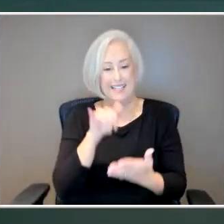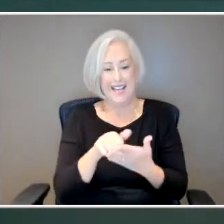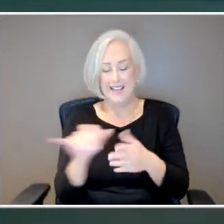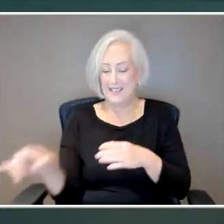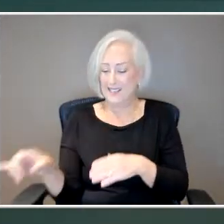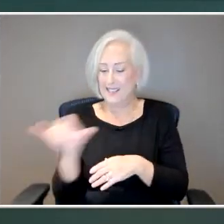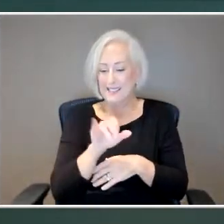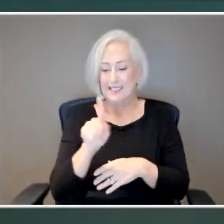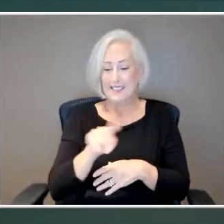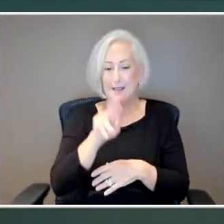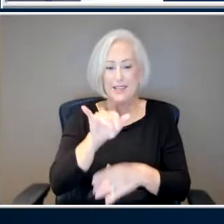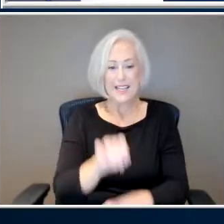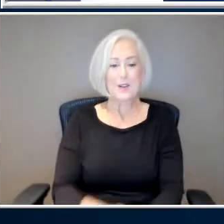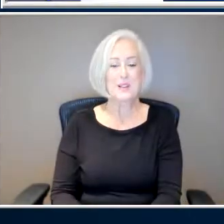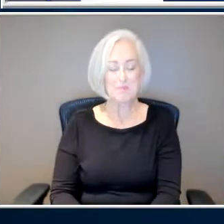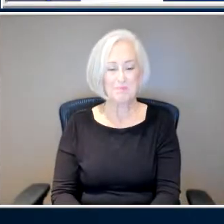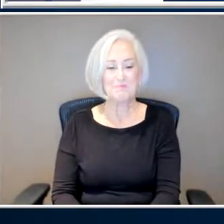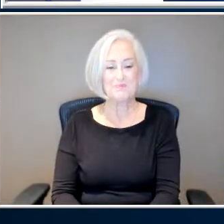is right now.